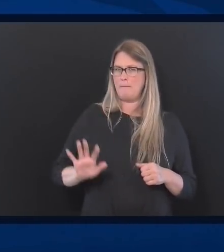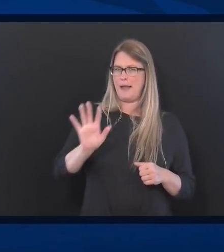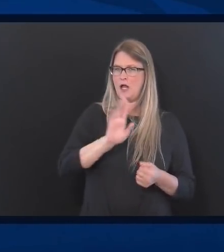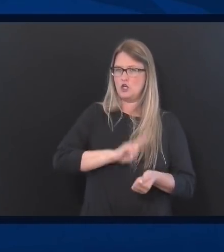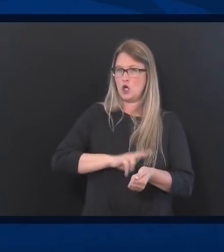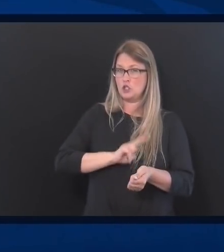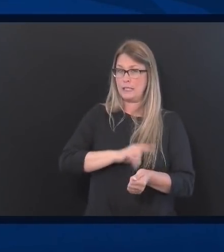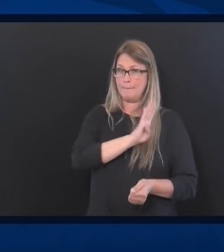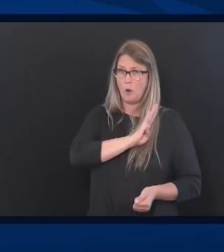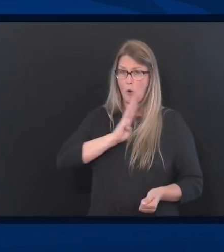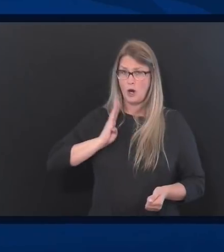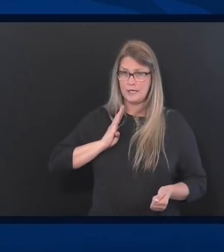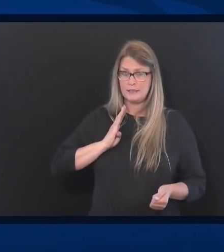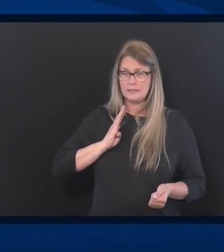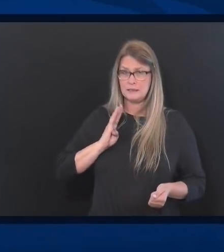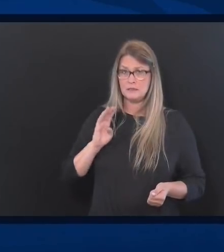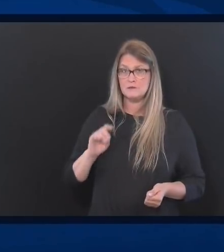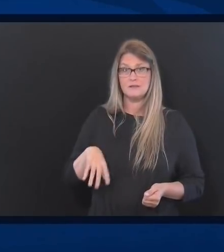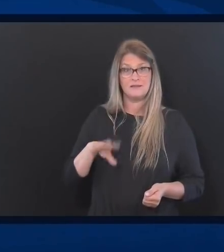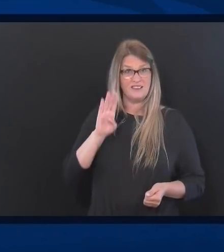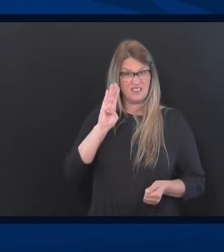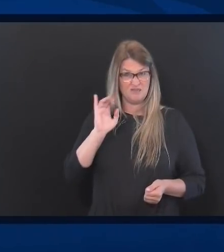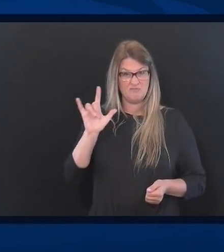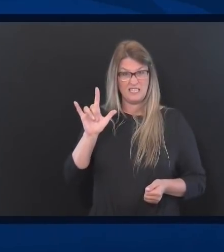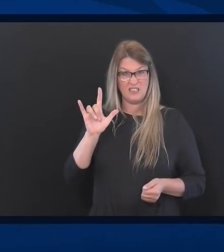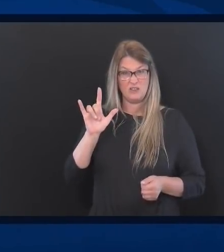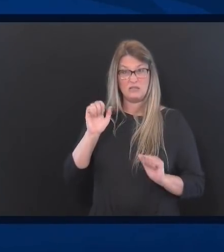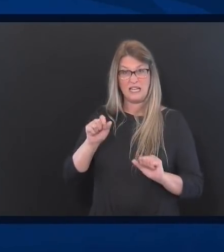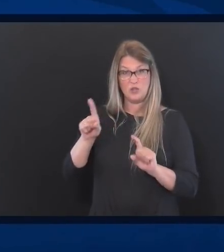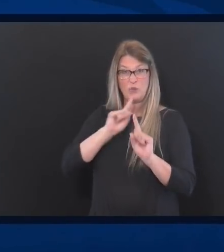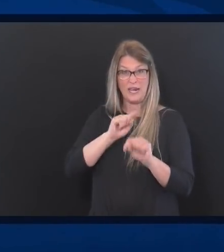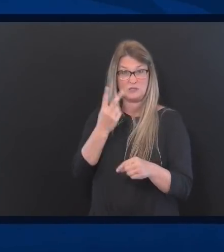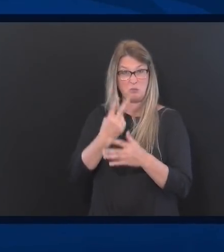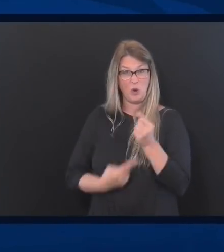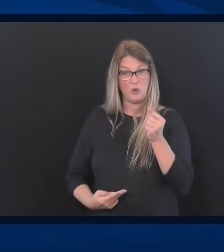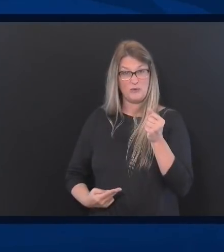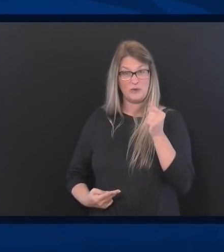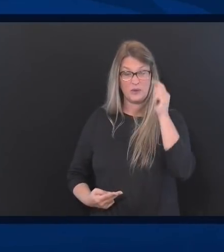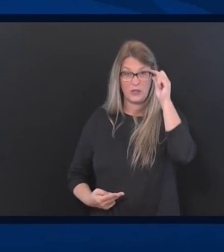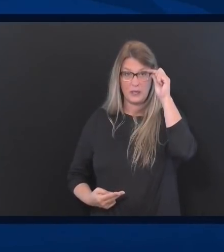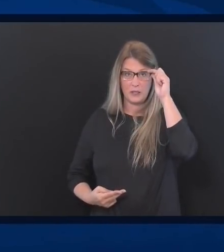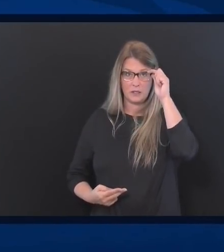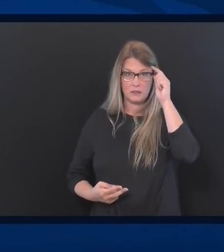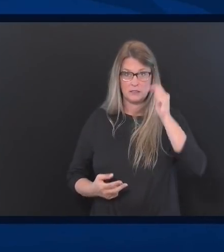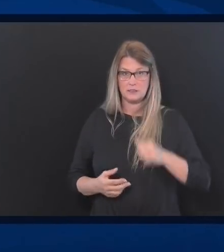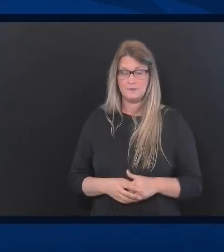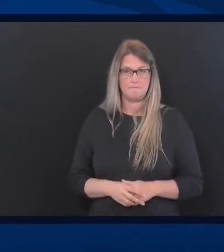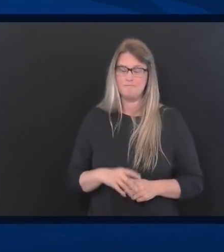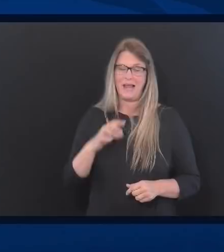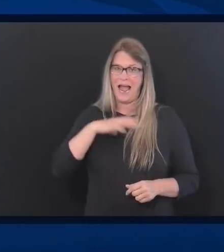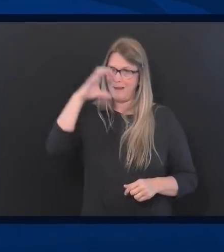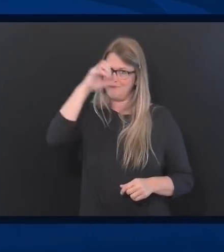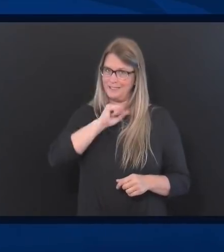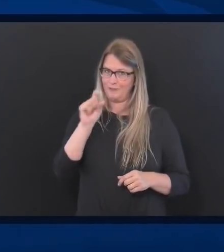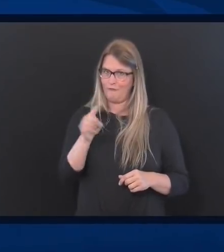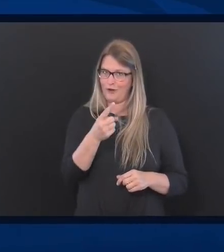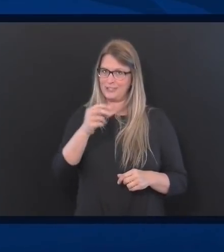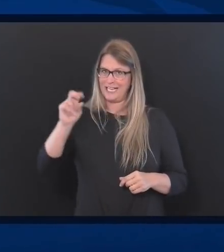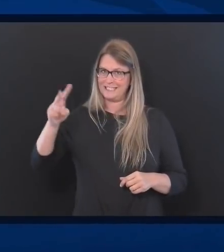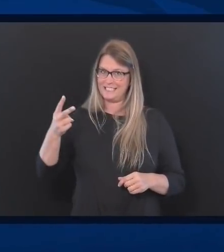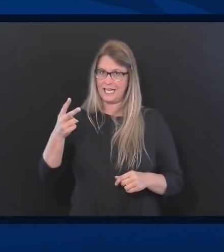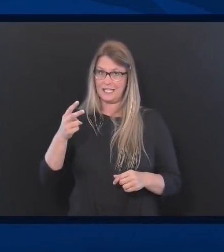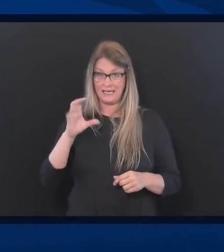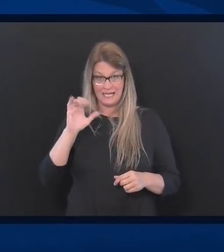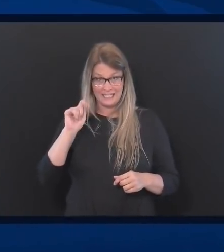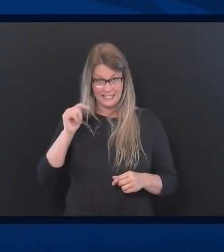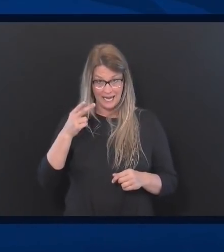board, and maybe, Bill, you can just take them both. I'm sorry, Governor, I couldn't hear the first part or the second part. Kathy, did